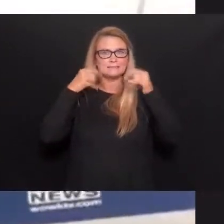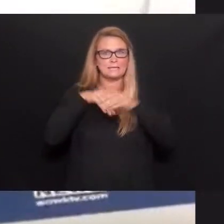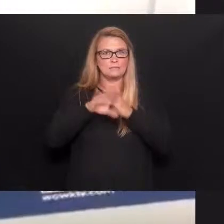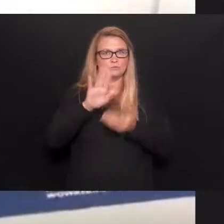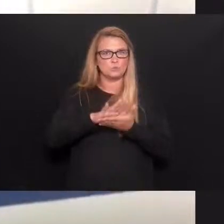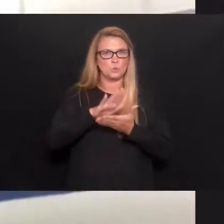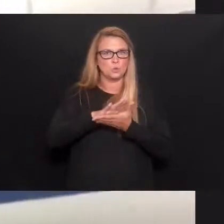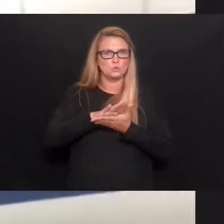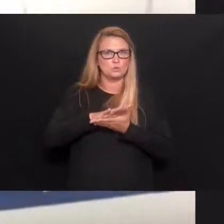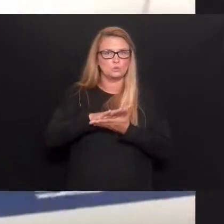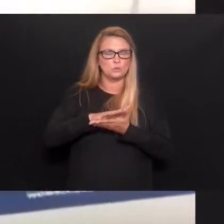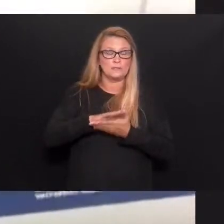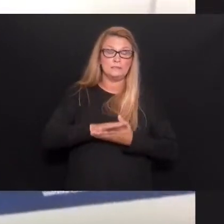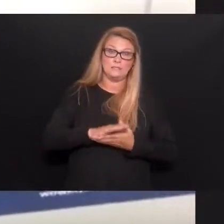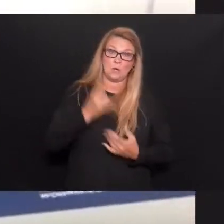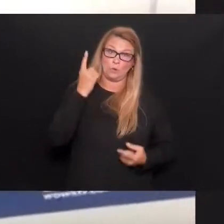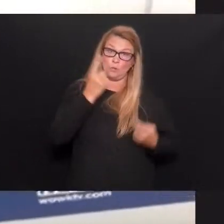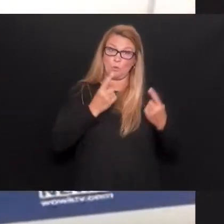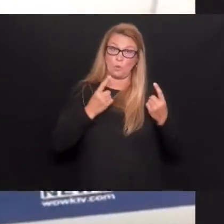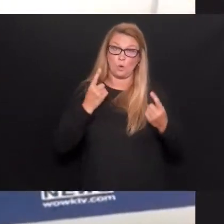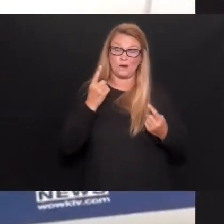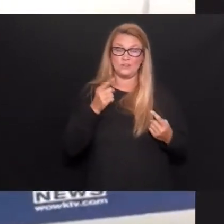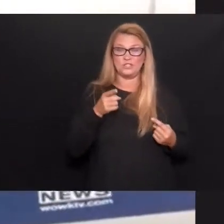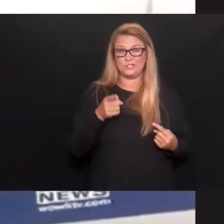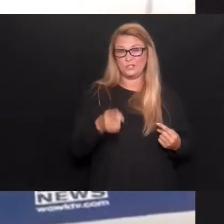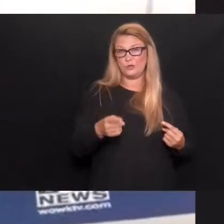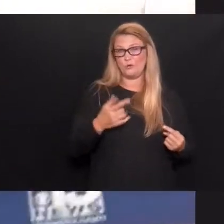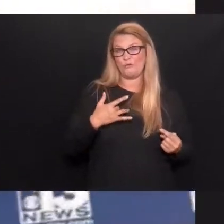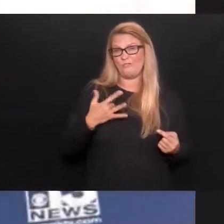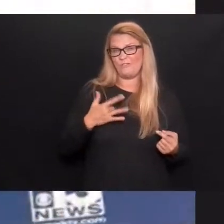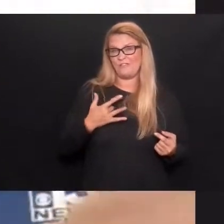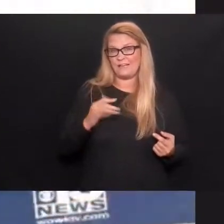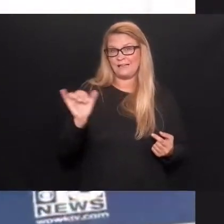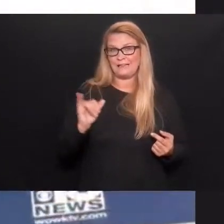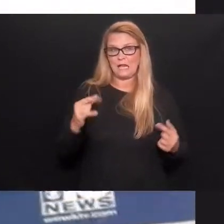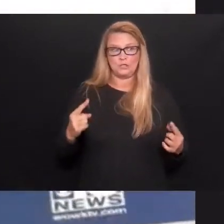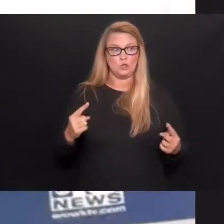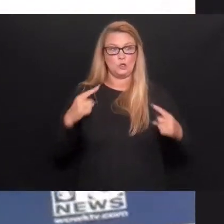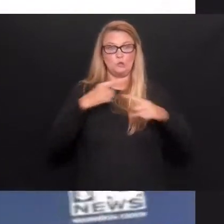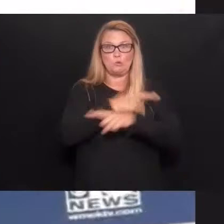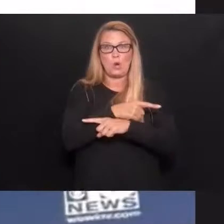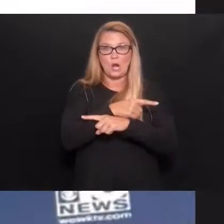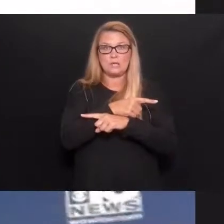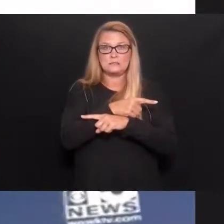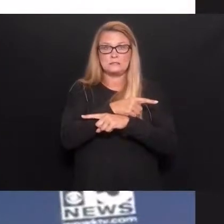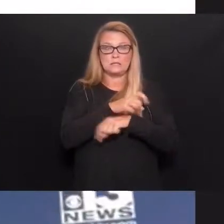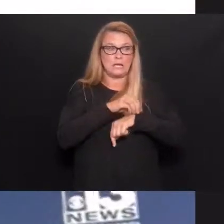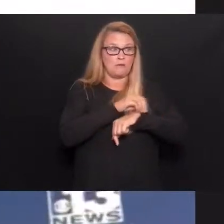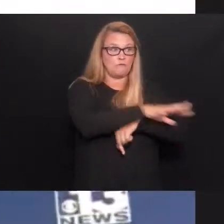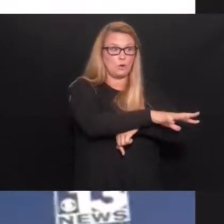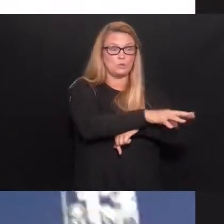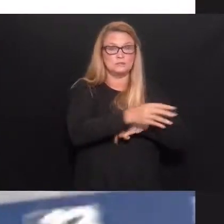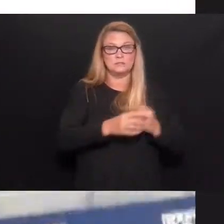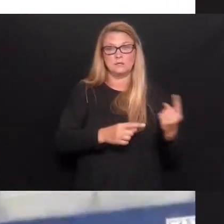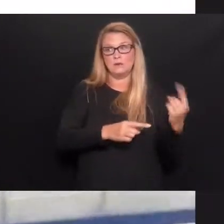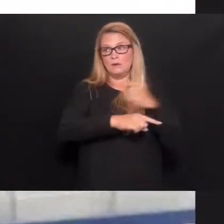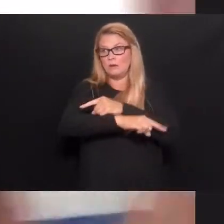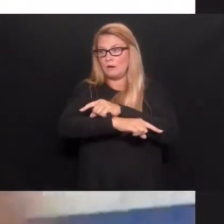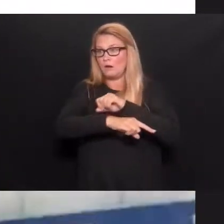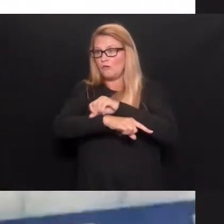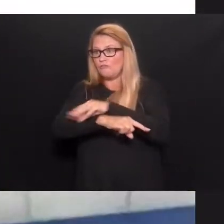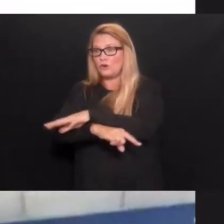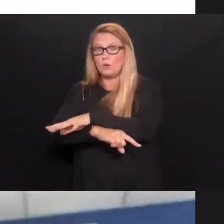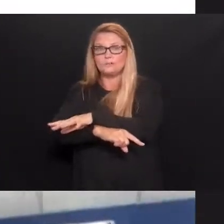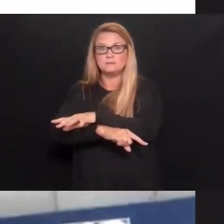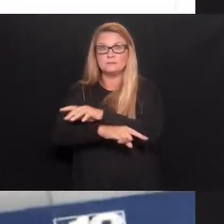I'm wondering if you have concerns about cross-contamination. We have say, football teams from Greenbrier County coming into play